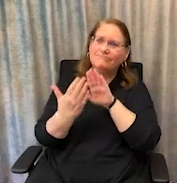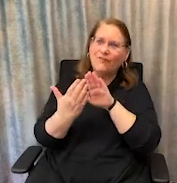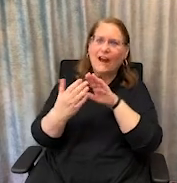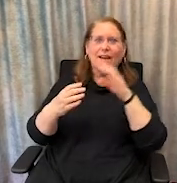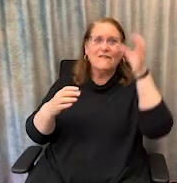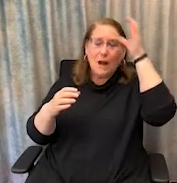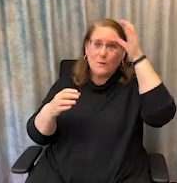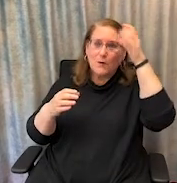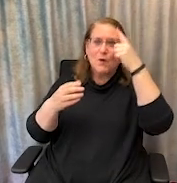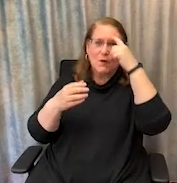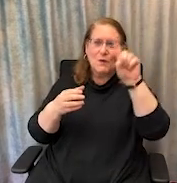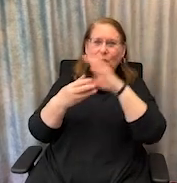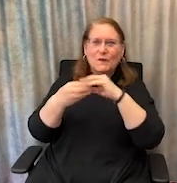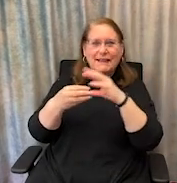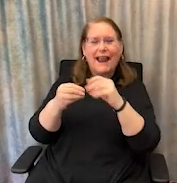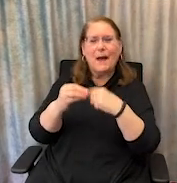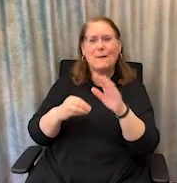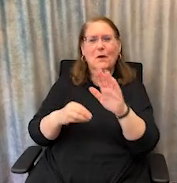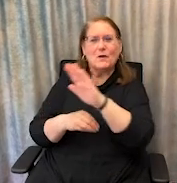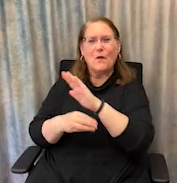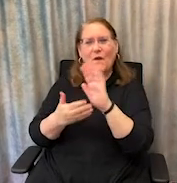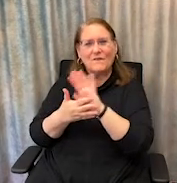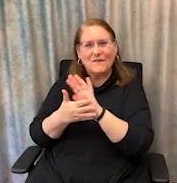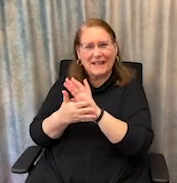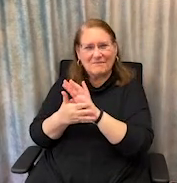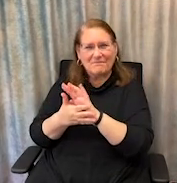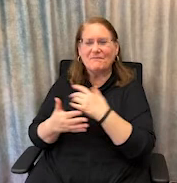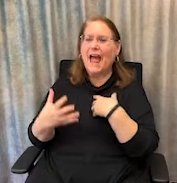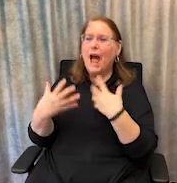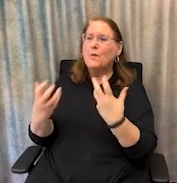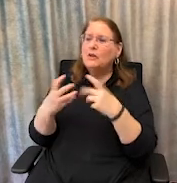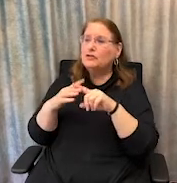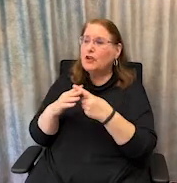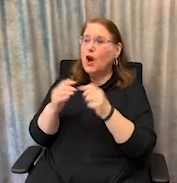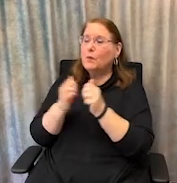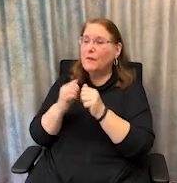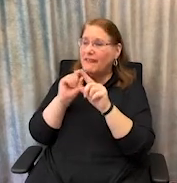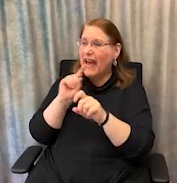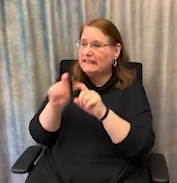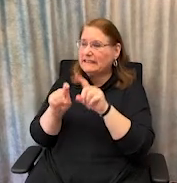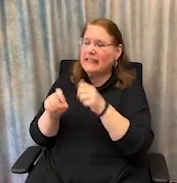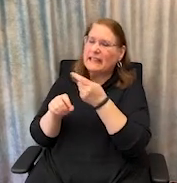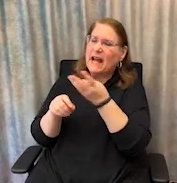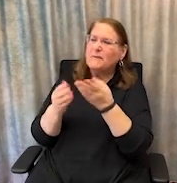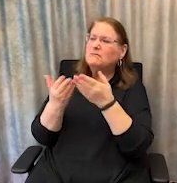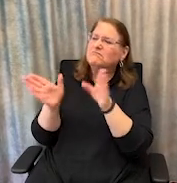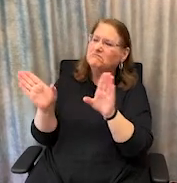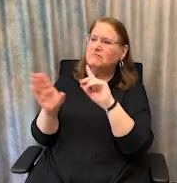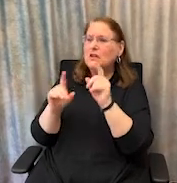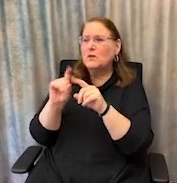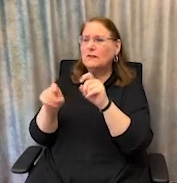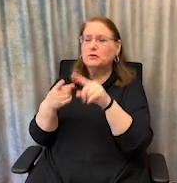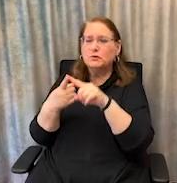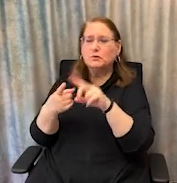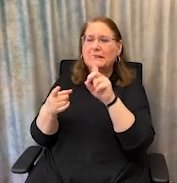sitting in front of a computer to tell us about your film. So I want to start by asking a couple of more